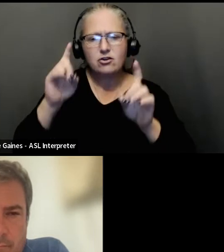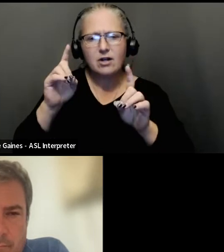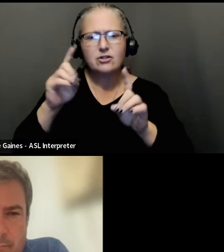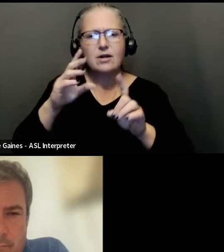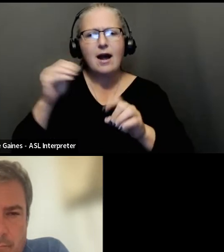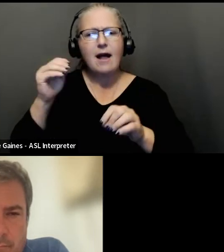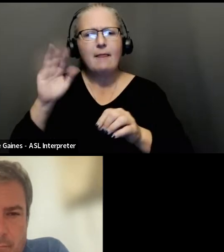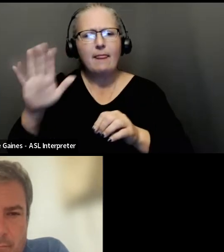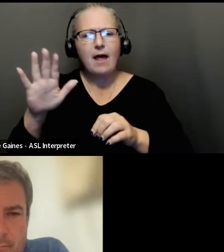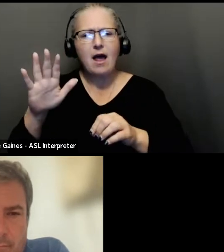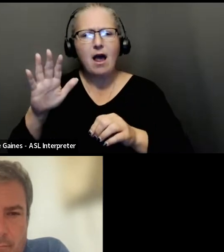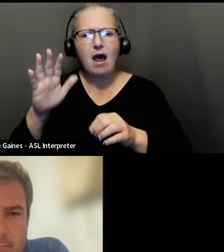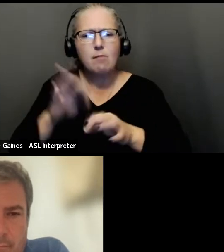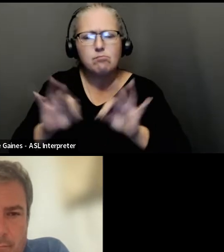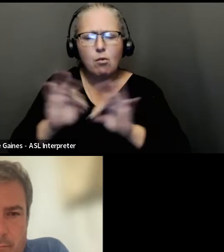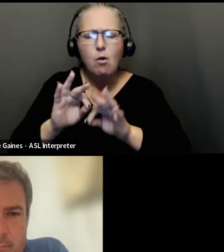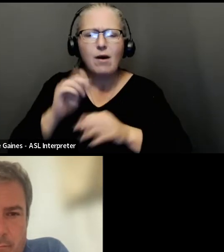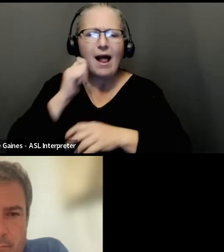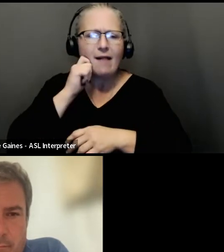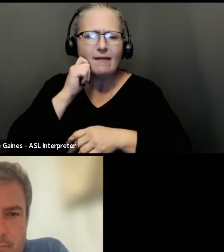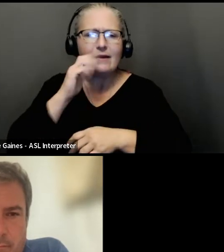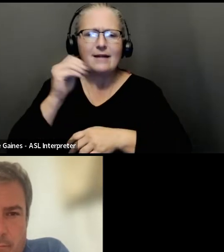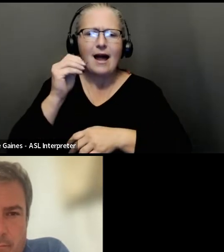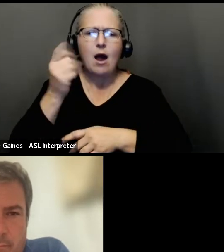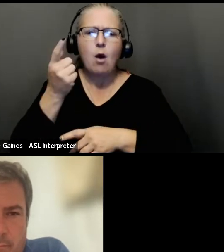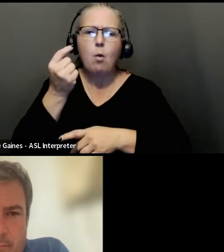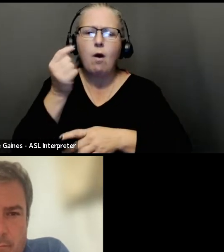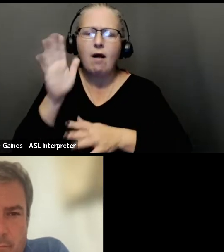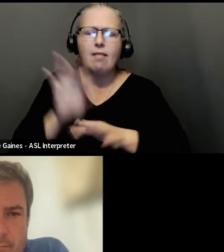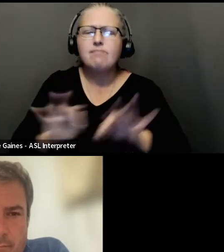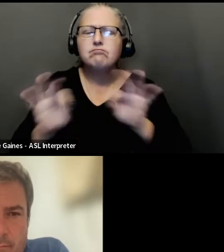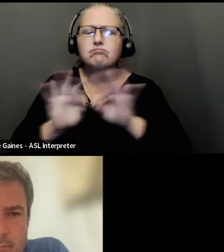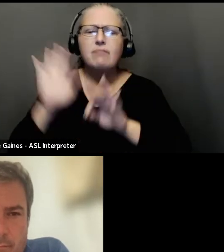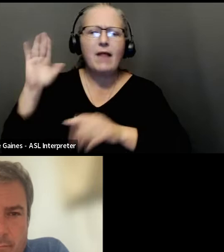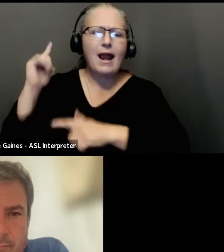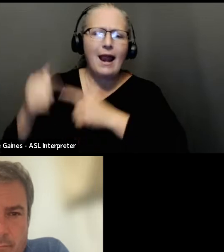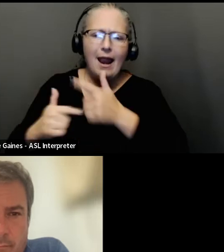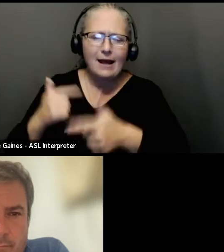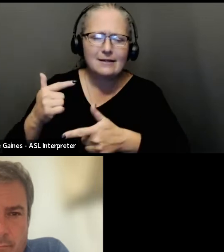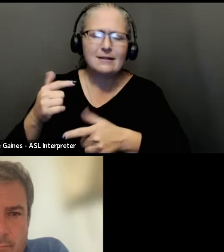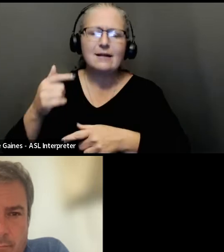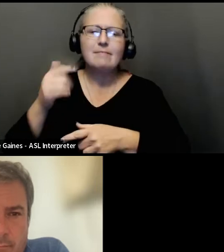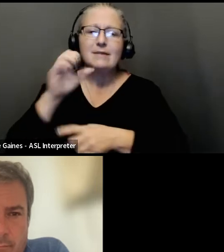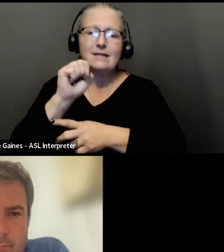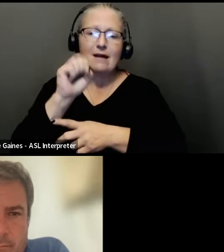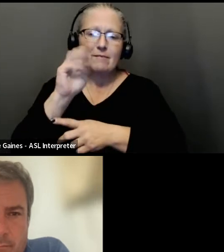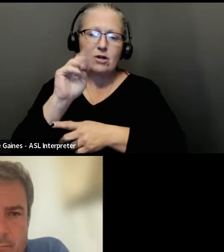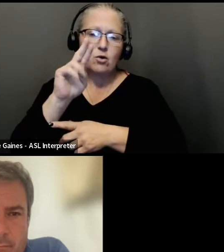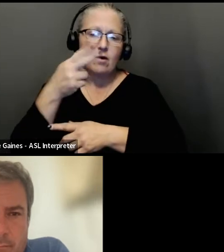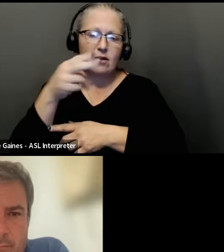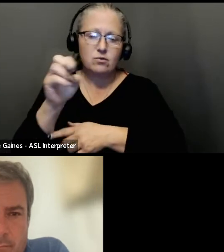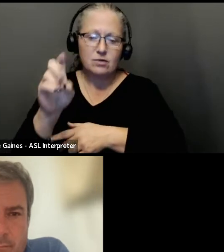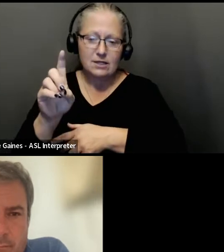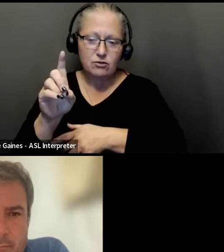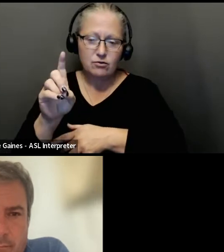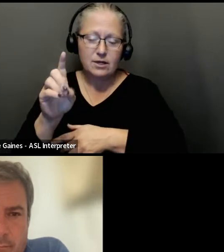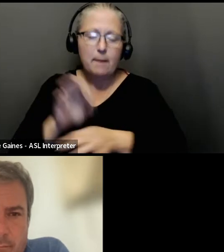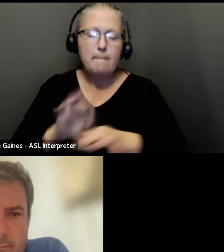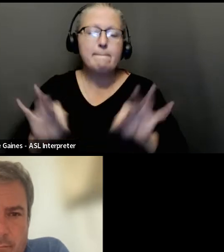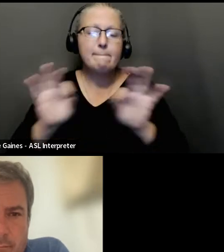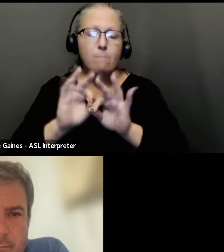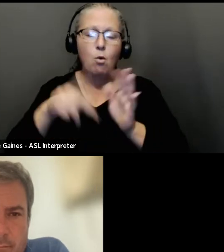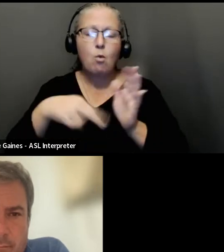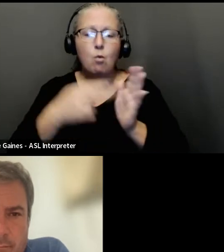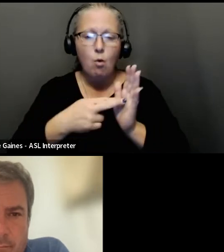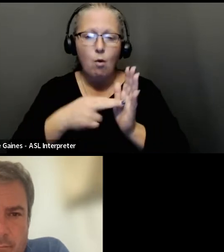their ethnicity and the values of their legacy. And whereas the San Mateo Union High School District has an important